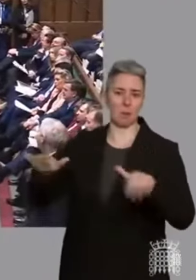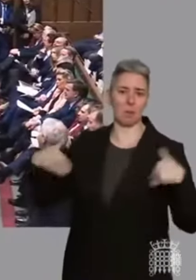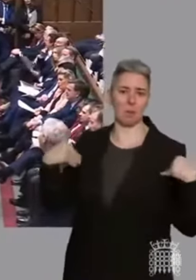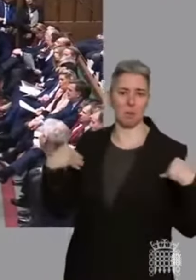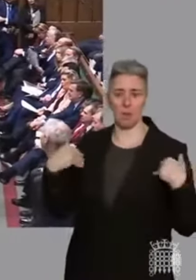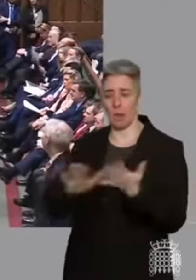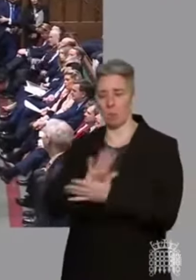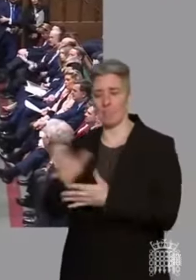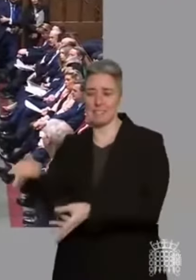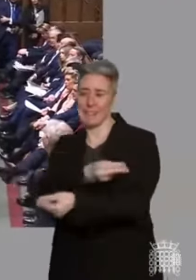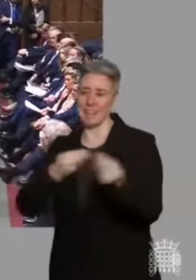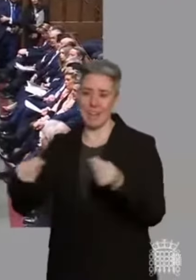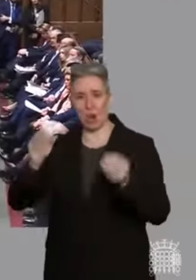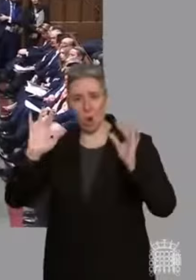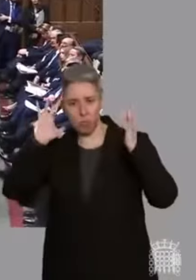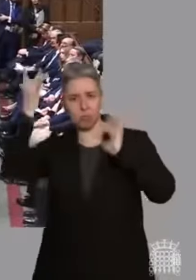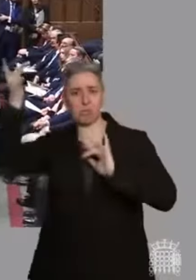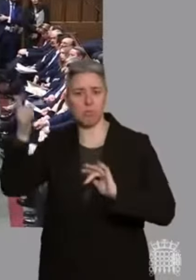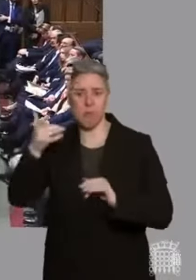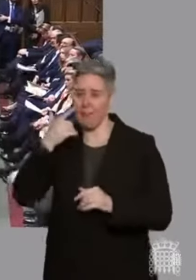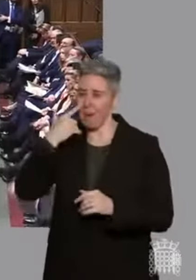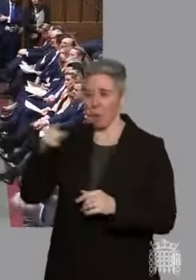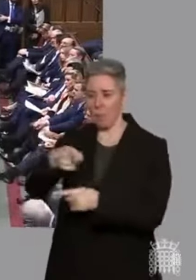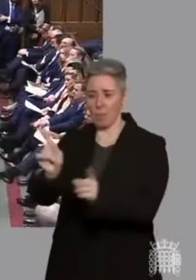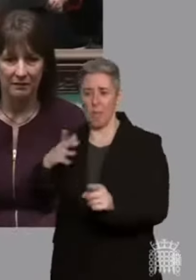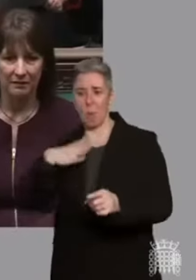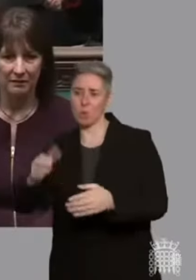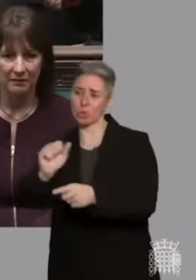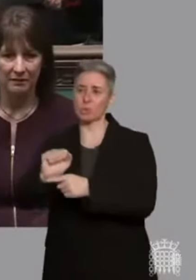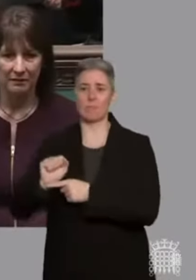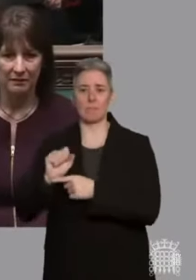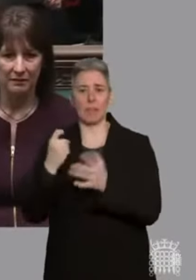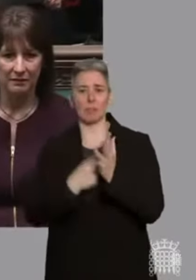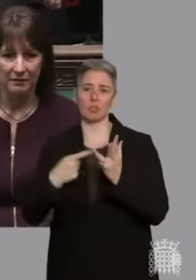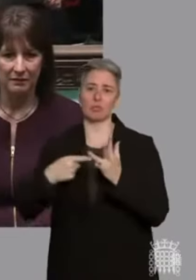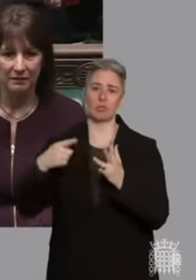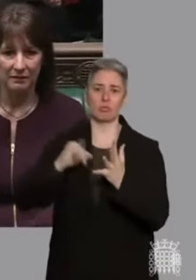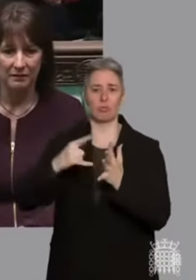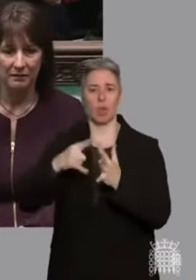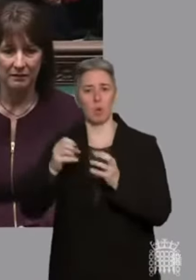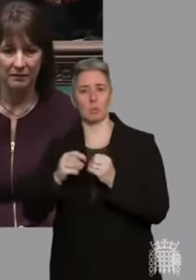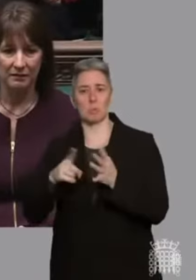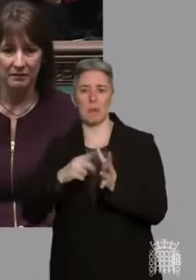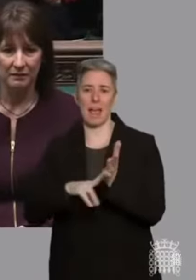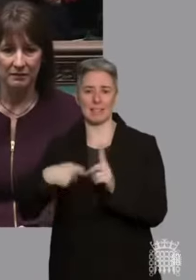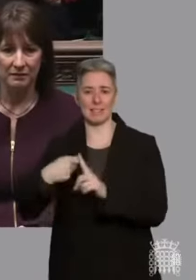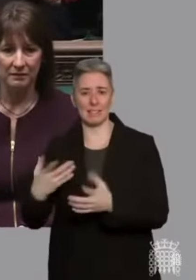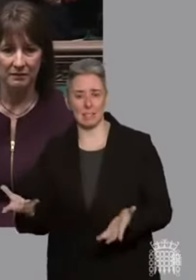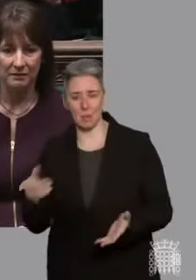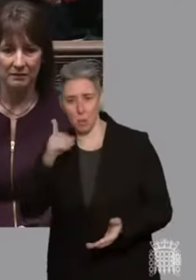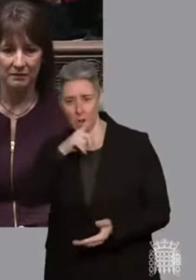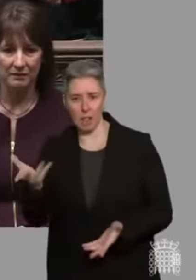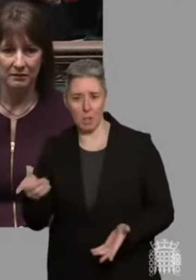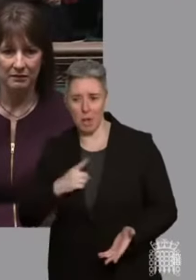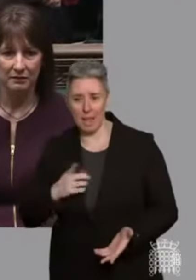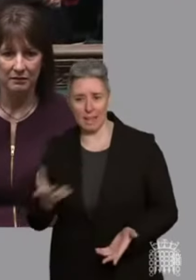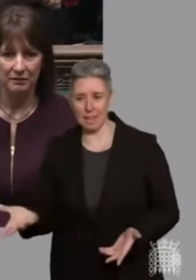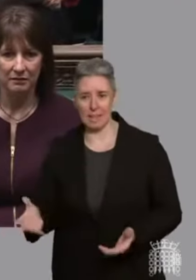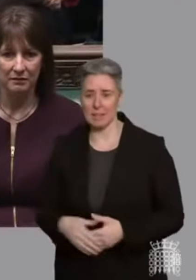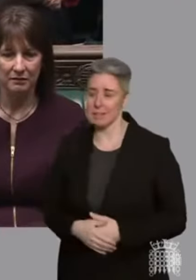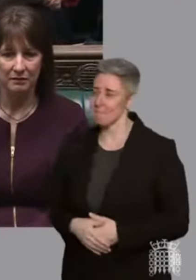Mr. Speaker, let me deal with the serious issue she raises in relation to the Chagos case. This